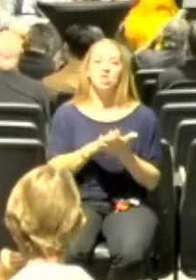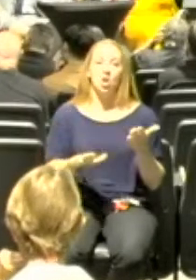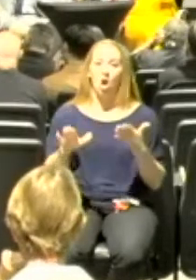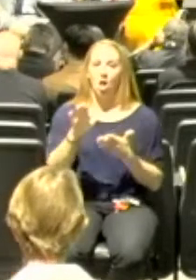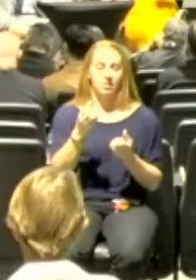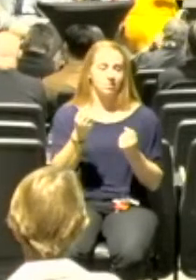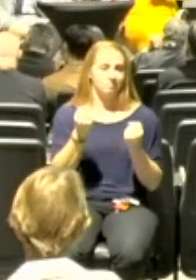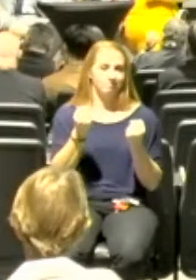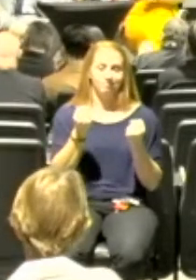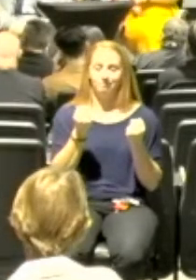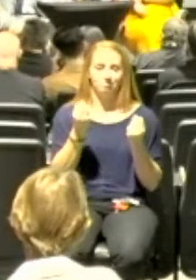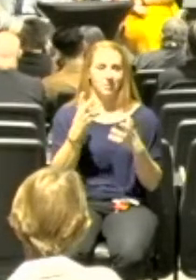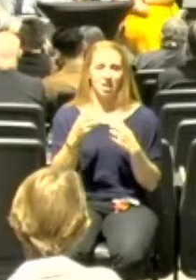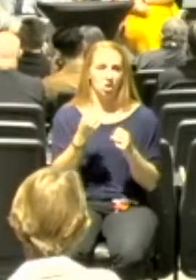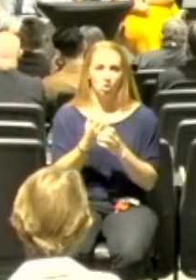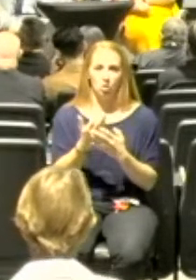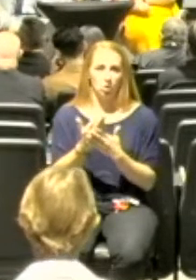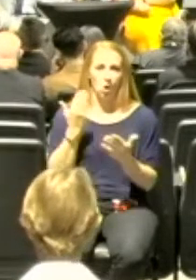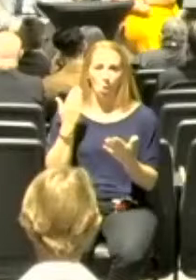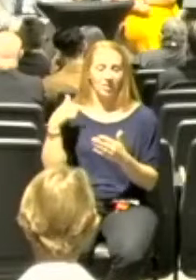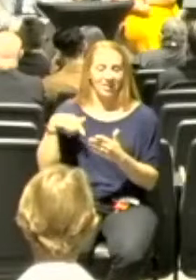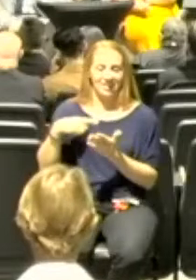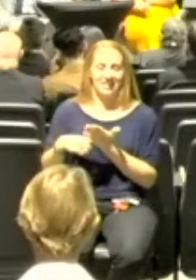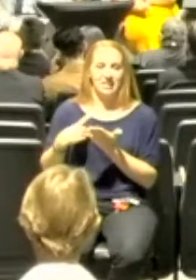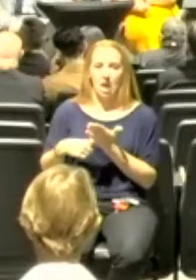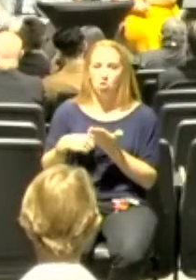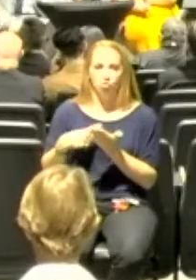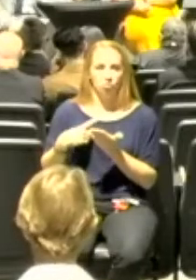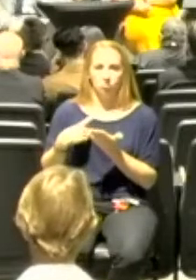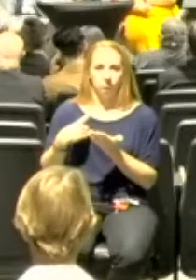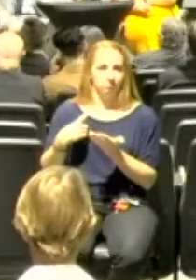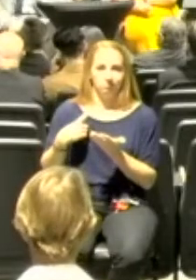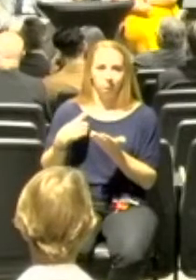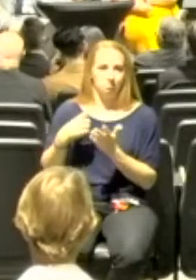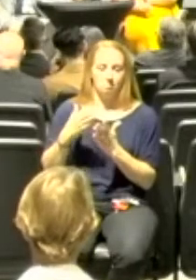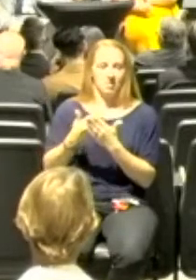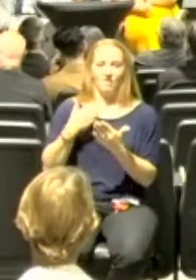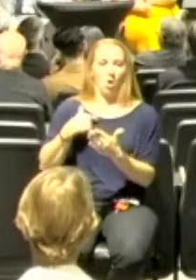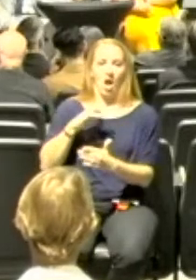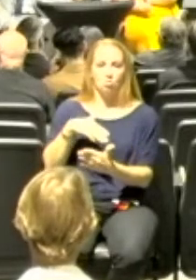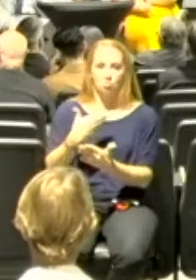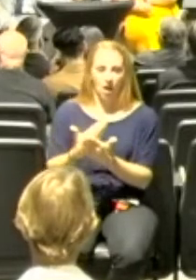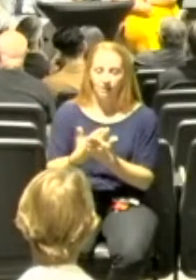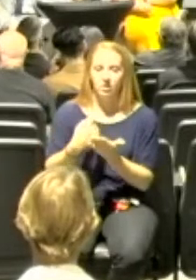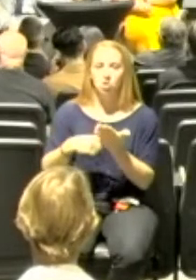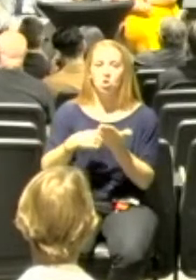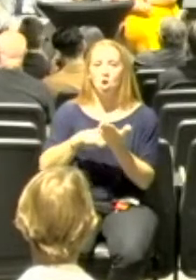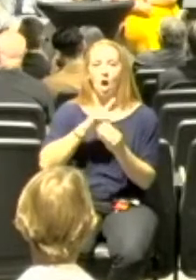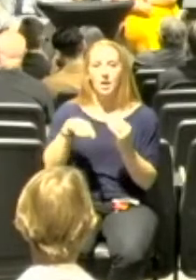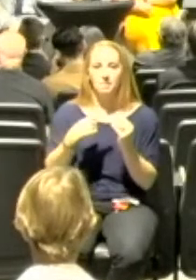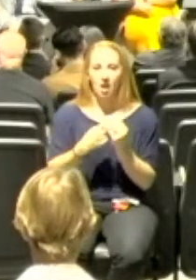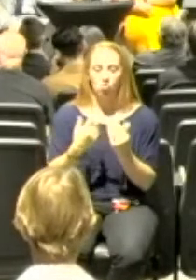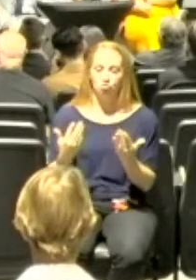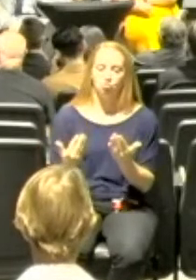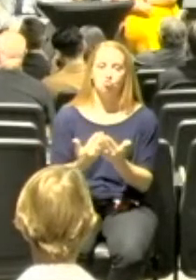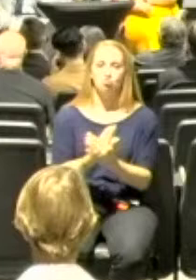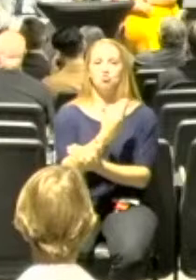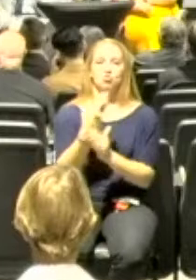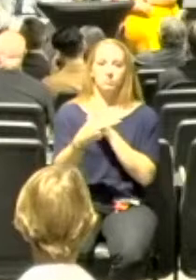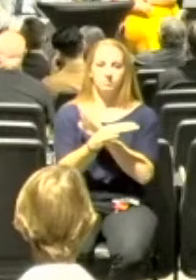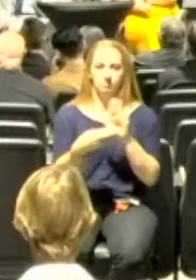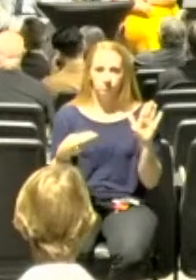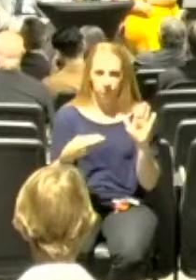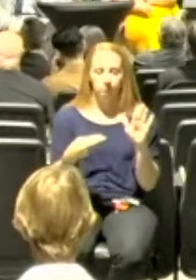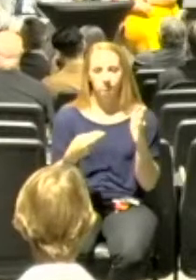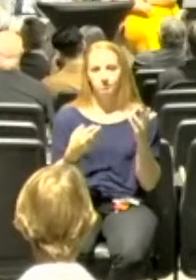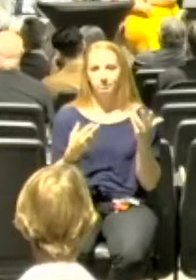of years ago before I even arrived, about talking about the value proposition and the branding positioning of Nevada State within the system of